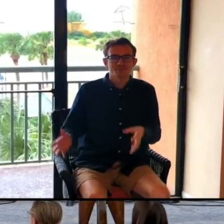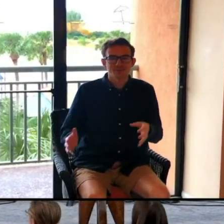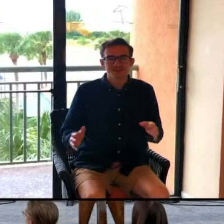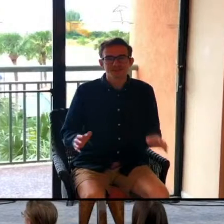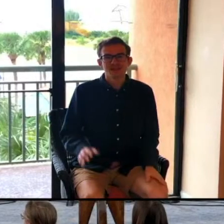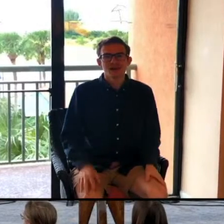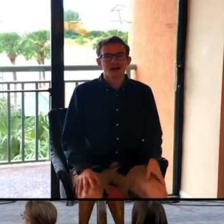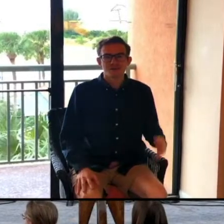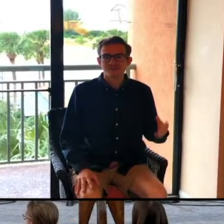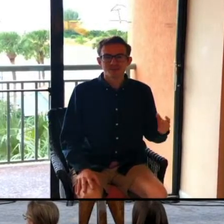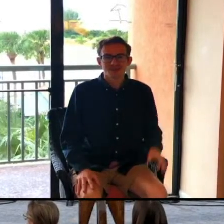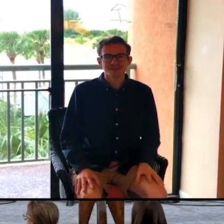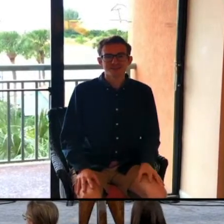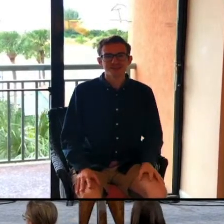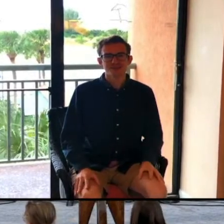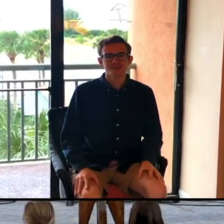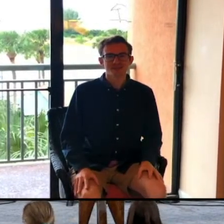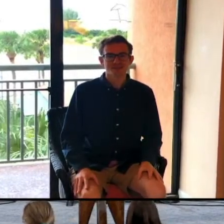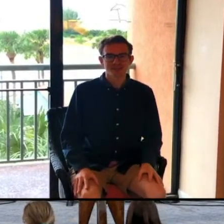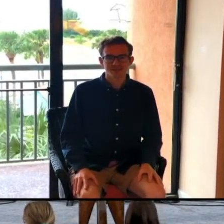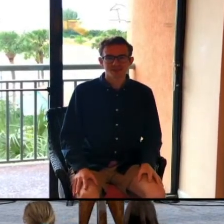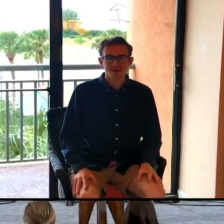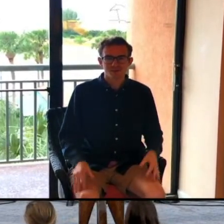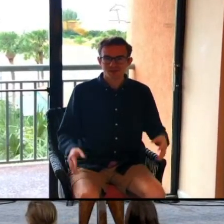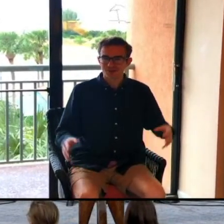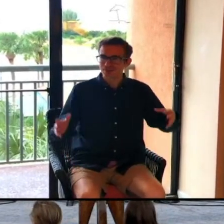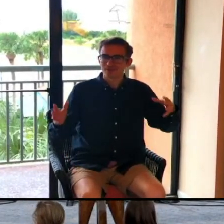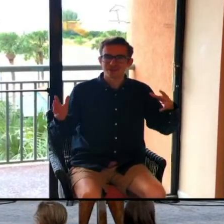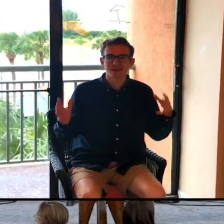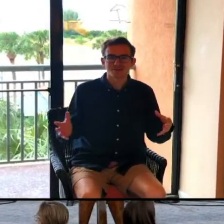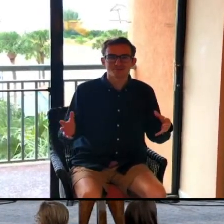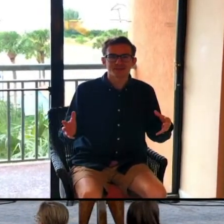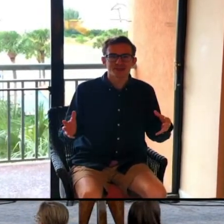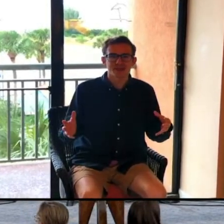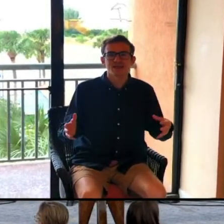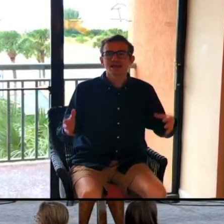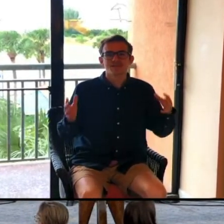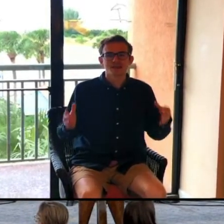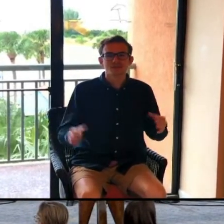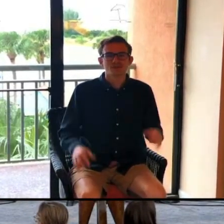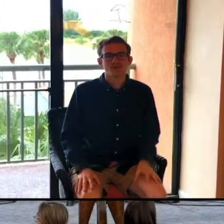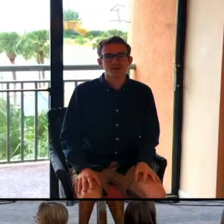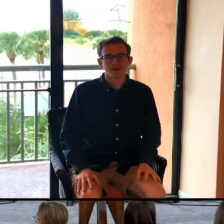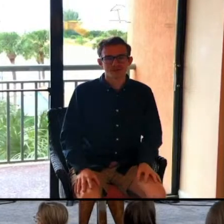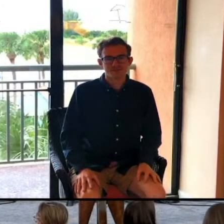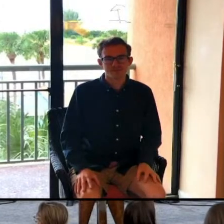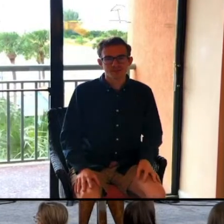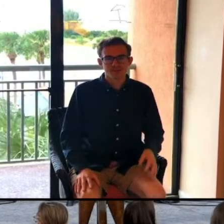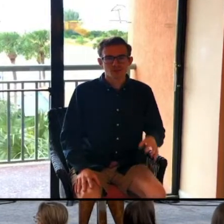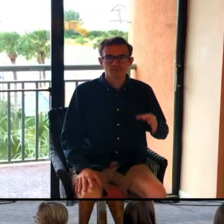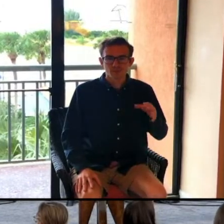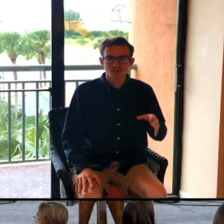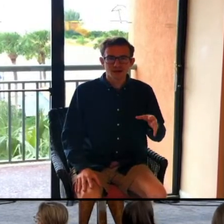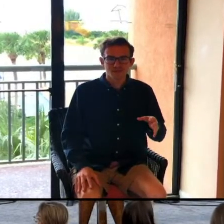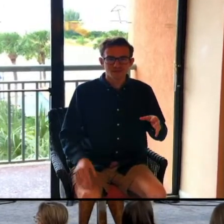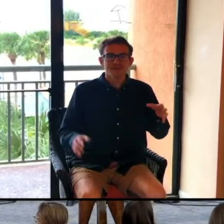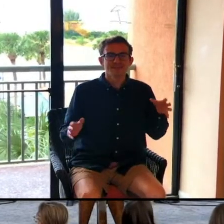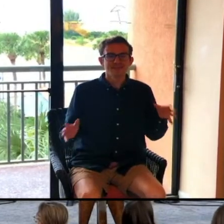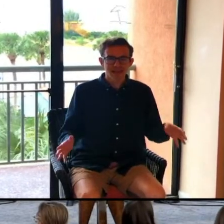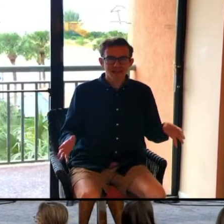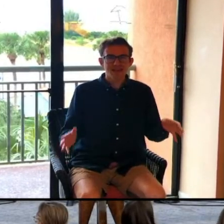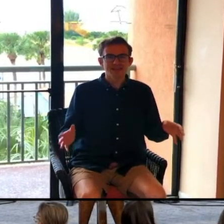Wives Retreat. But I had something I was really excited about. I wanted to do the announcement today and let you know about it. So first